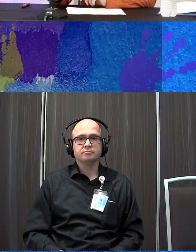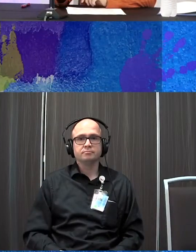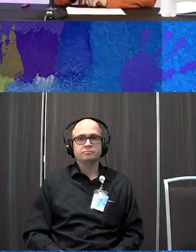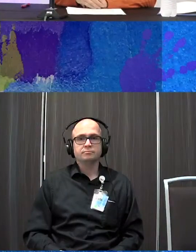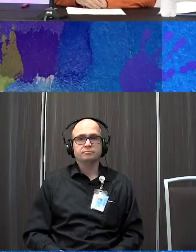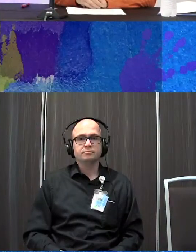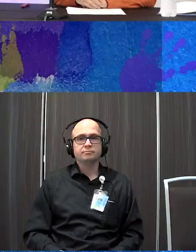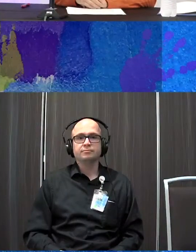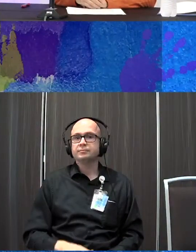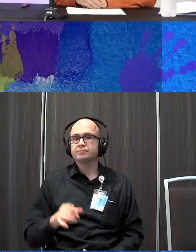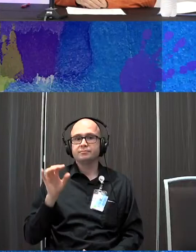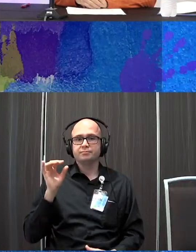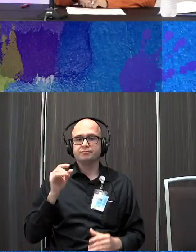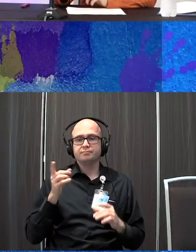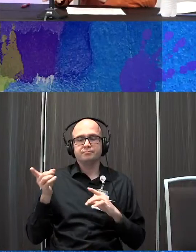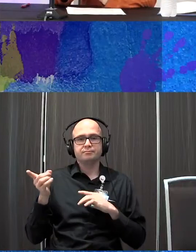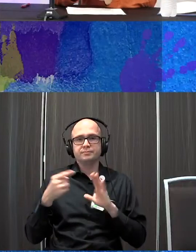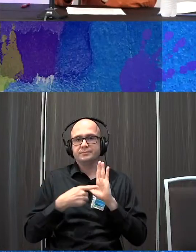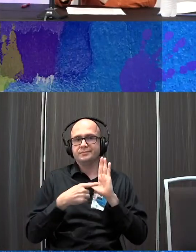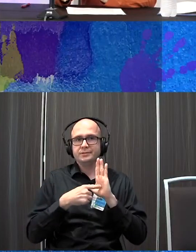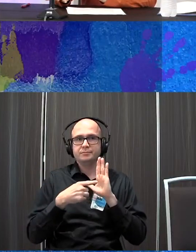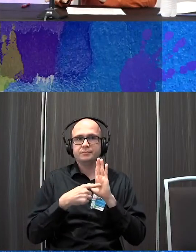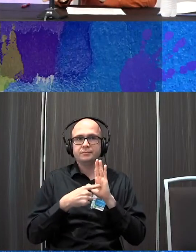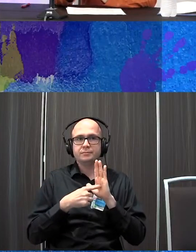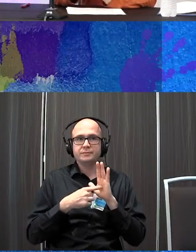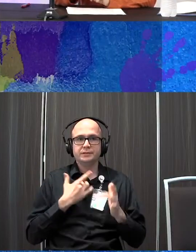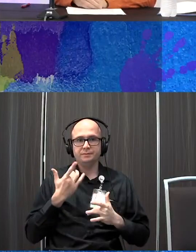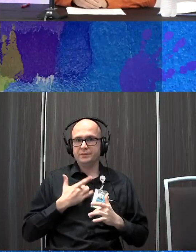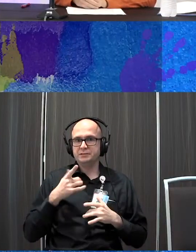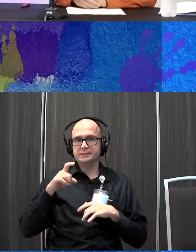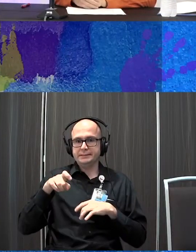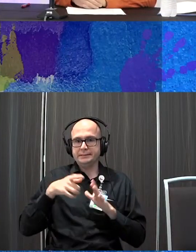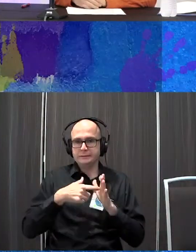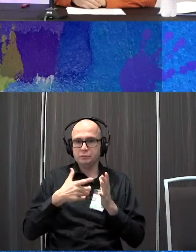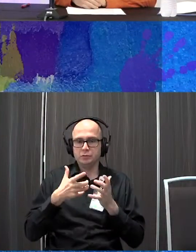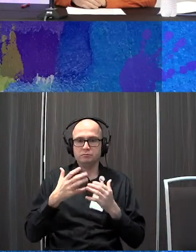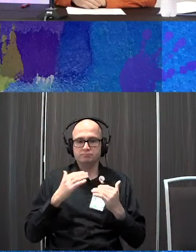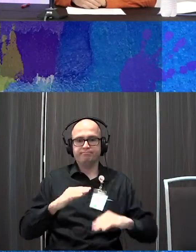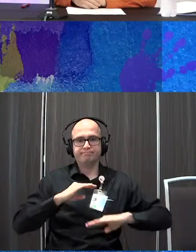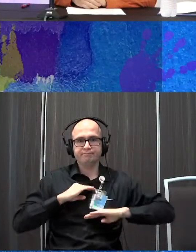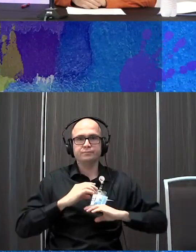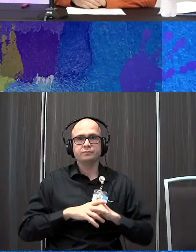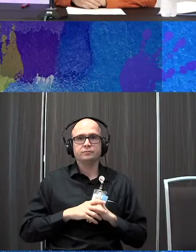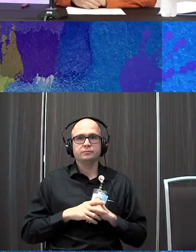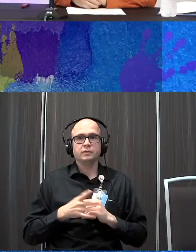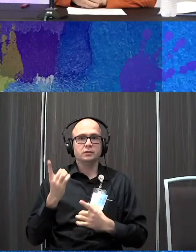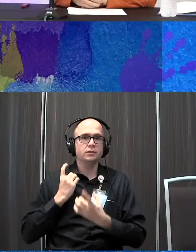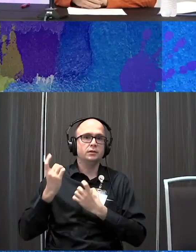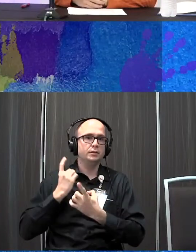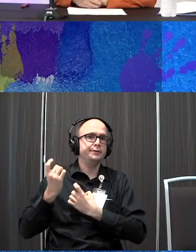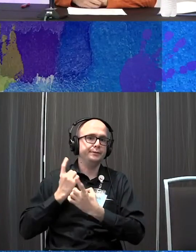And that was actually more of an example of trying to meet one of his sensory needs. Repetitive question